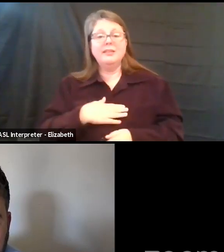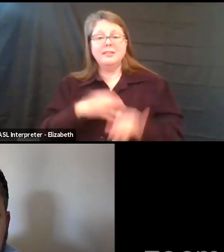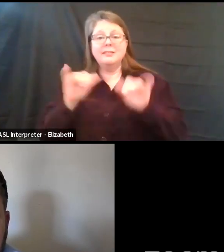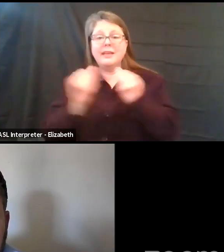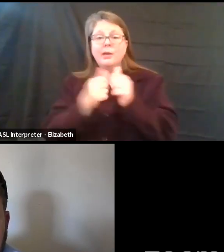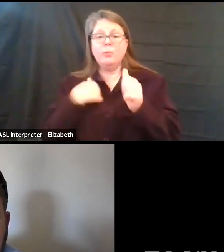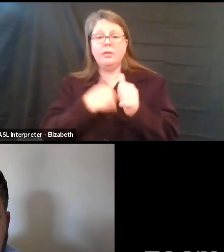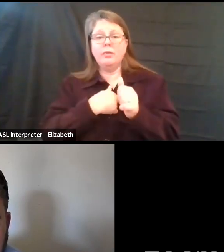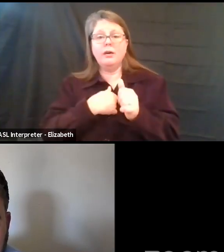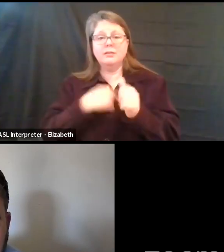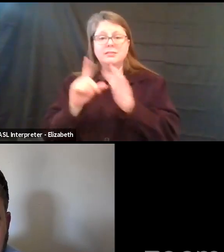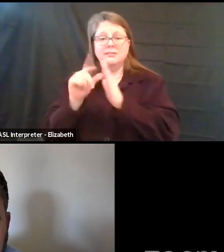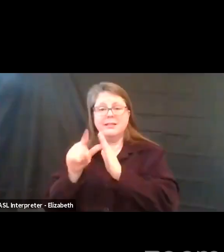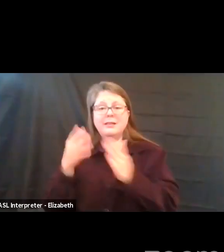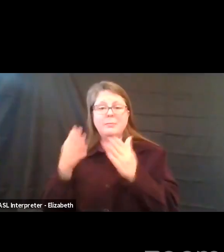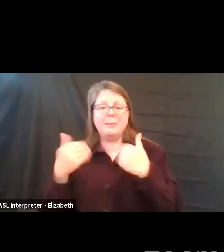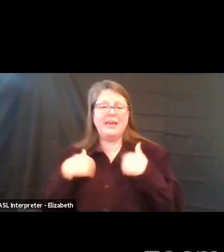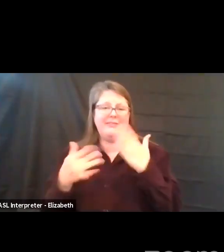The next